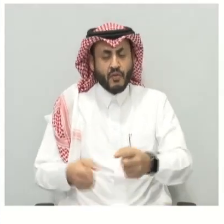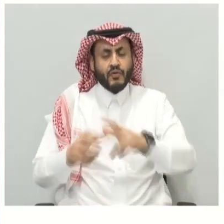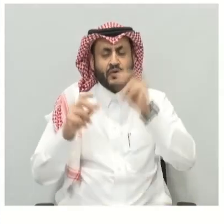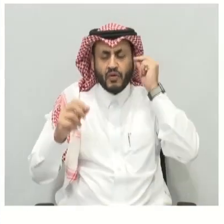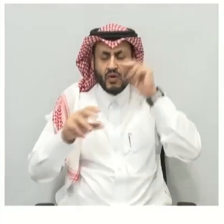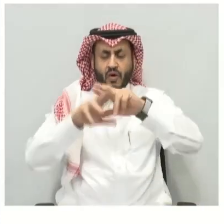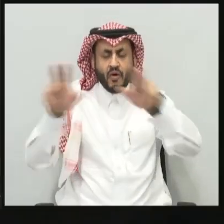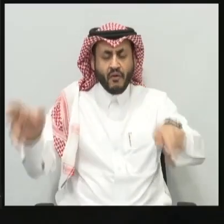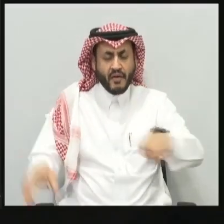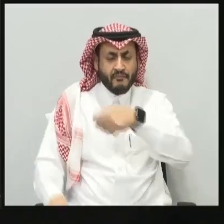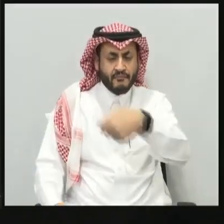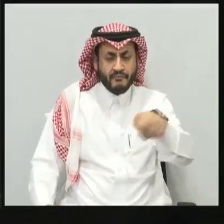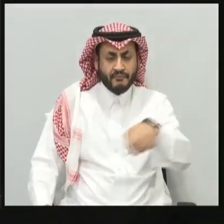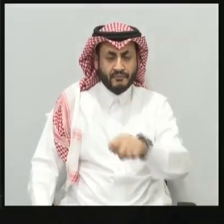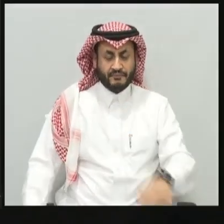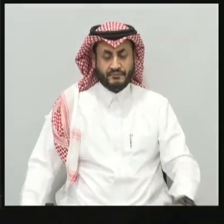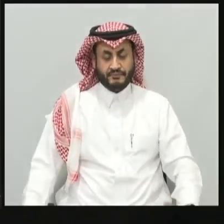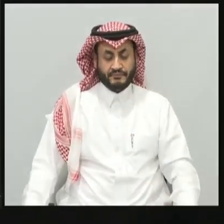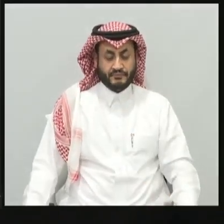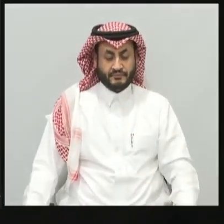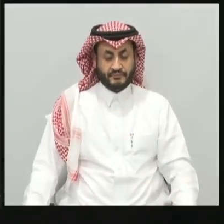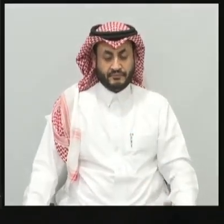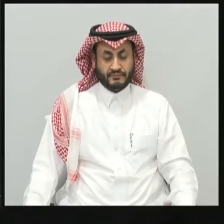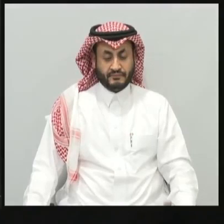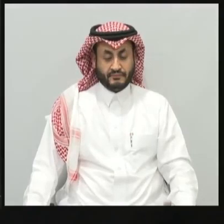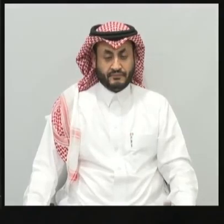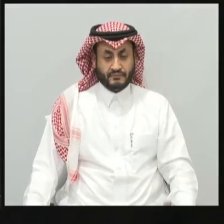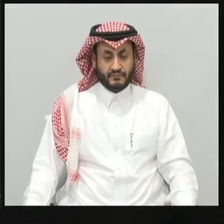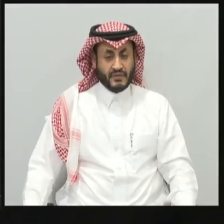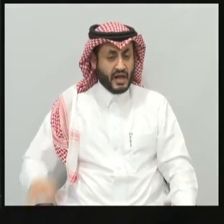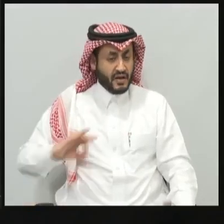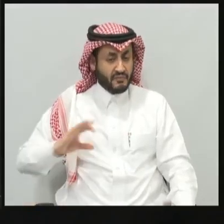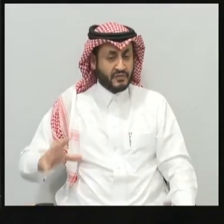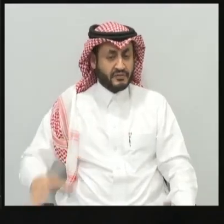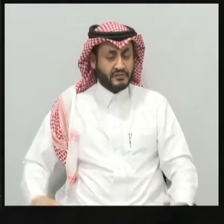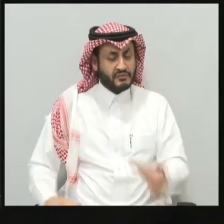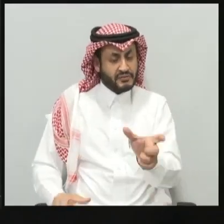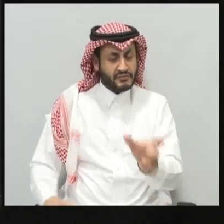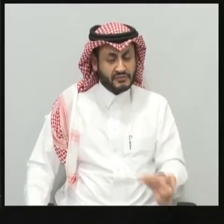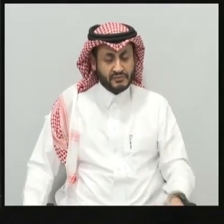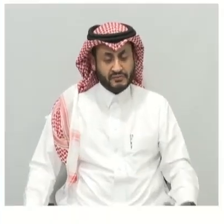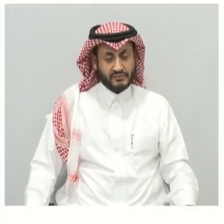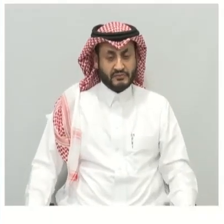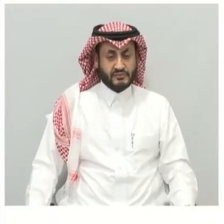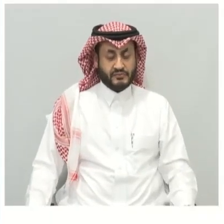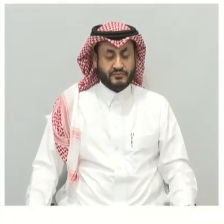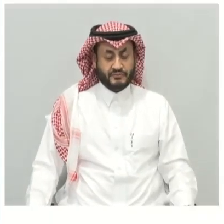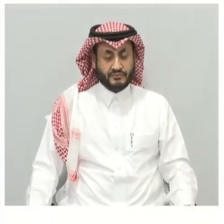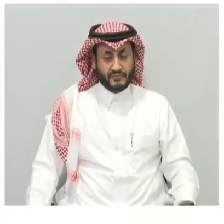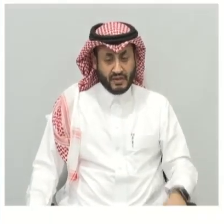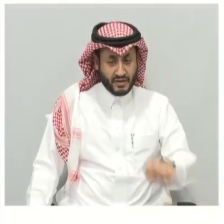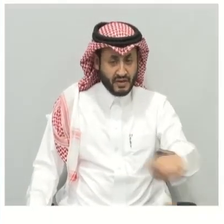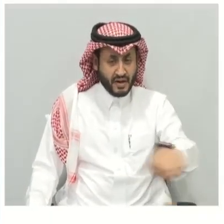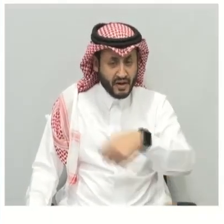talk about what does Majid wants. So his interest, the things that he likes to be a